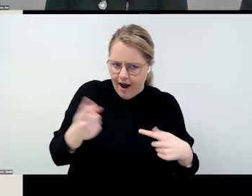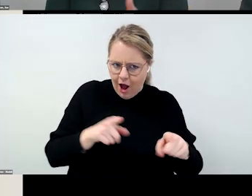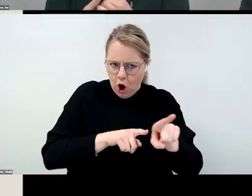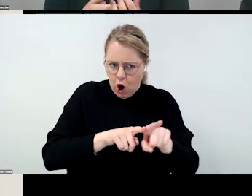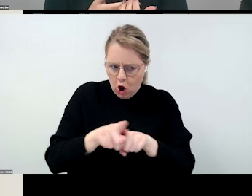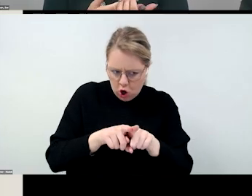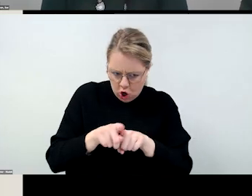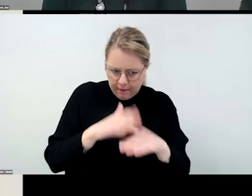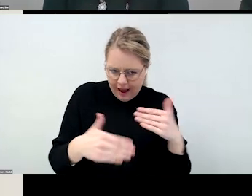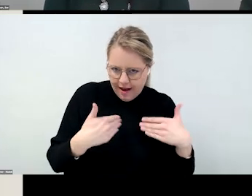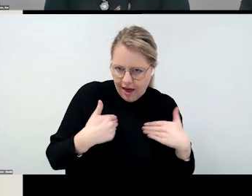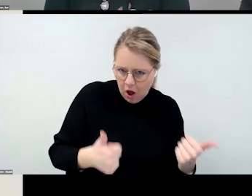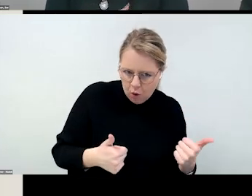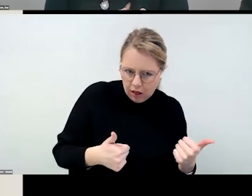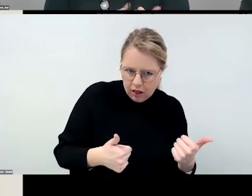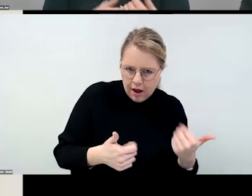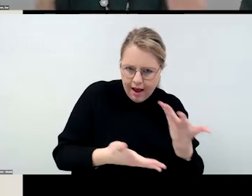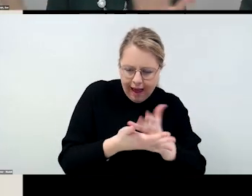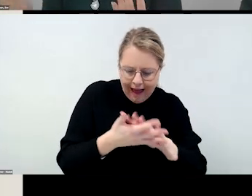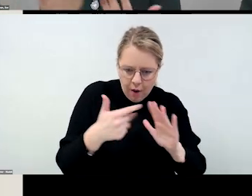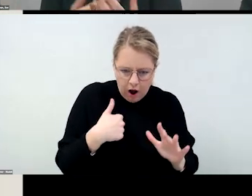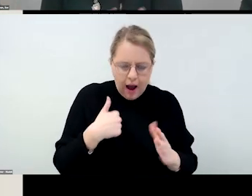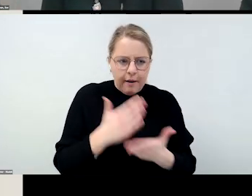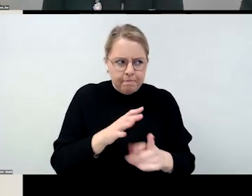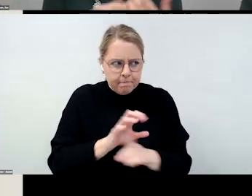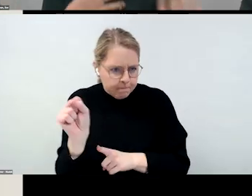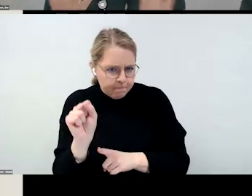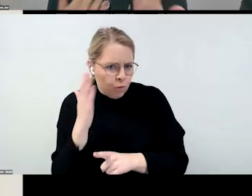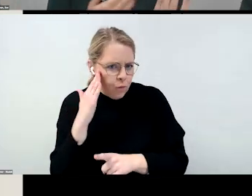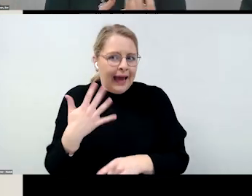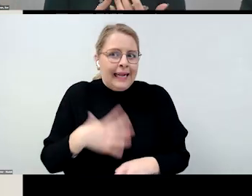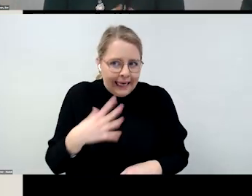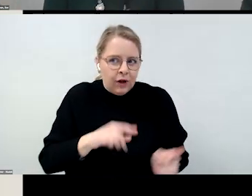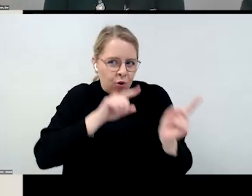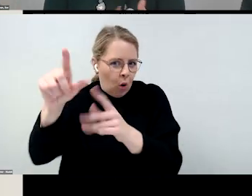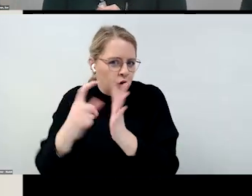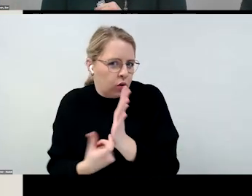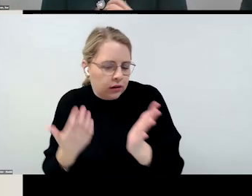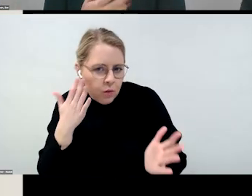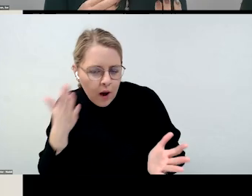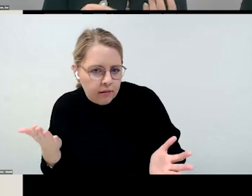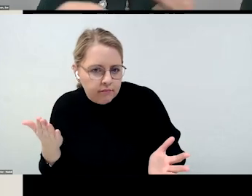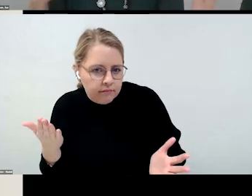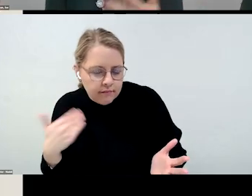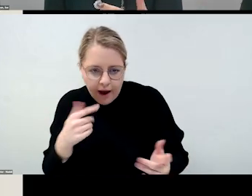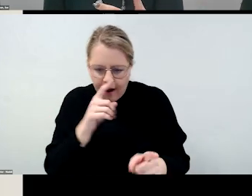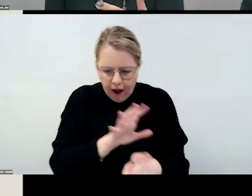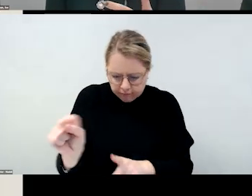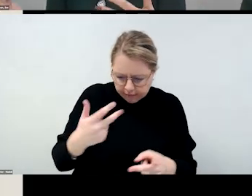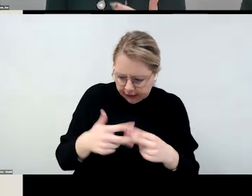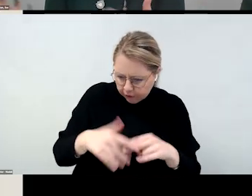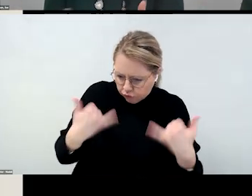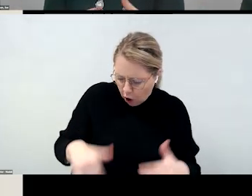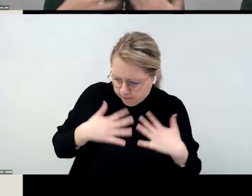health, it becomes incredibly hard to know when maybe you need to go get a health check, when maybe something's going wrong. Likewise, if you're